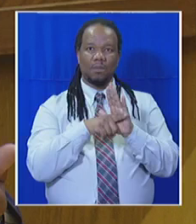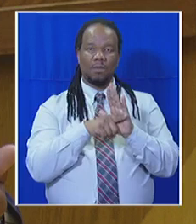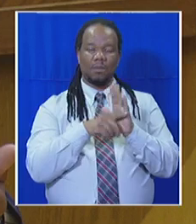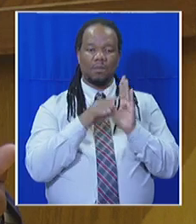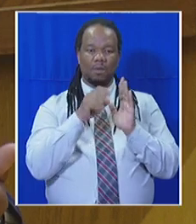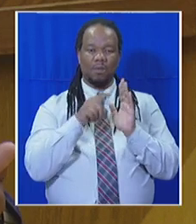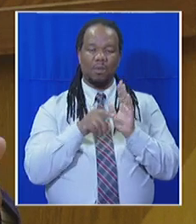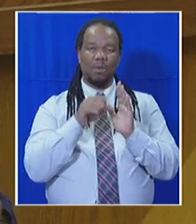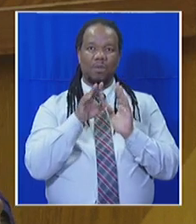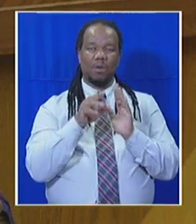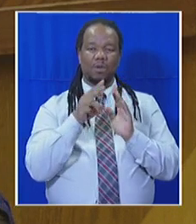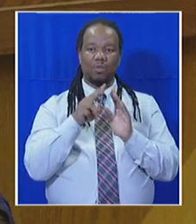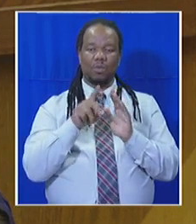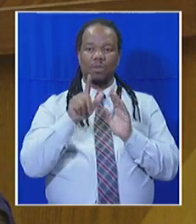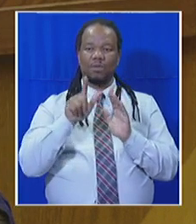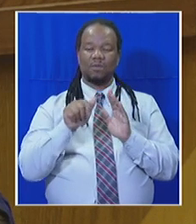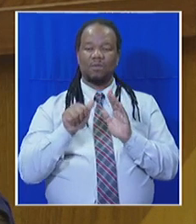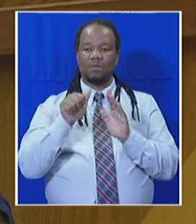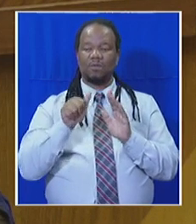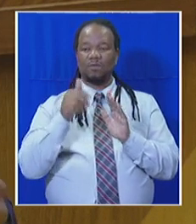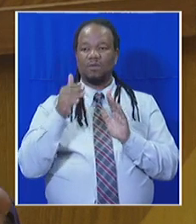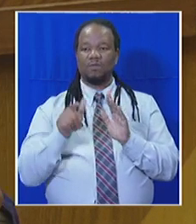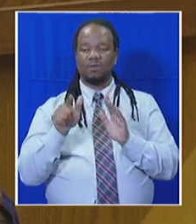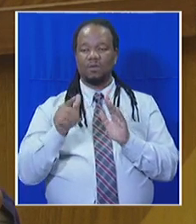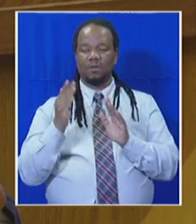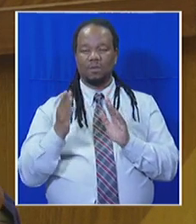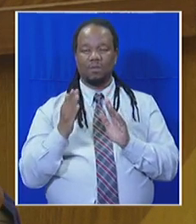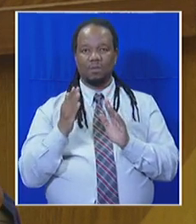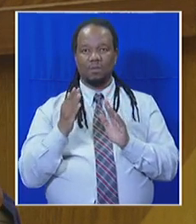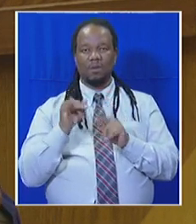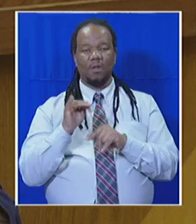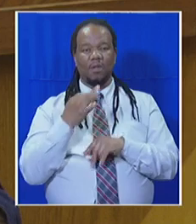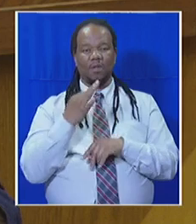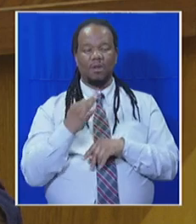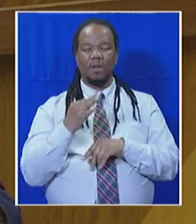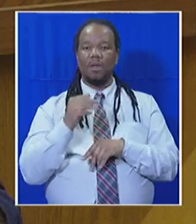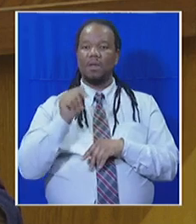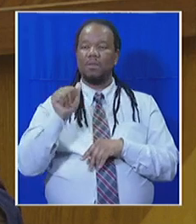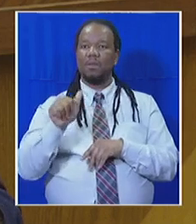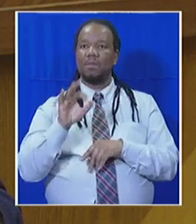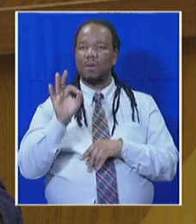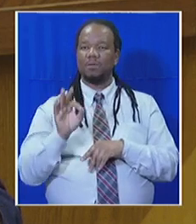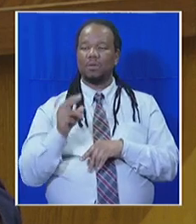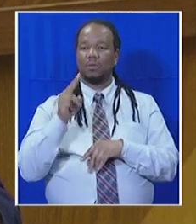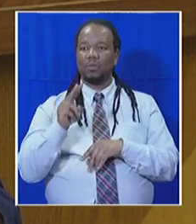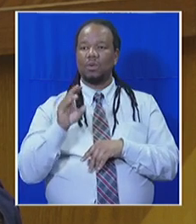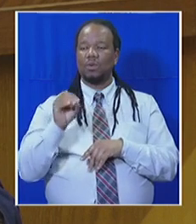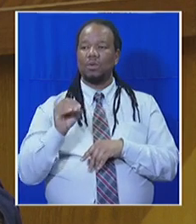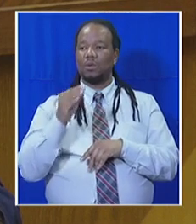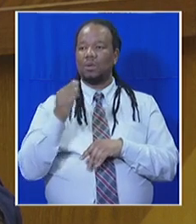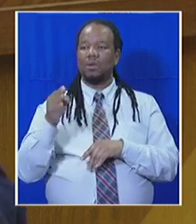3.3% in 2016-2017 to about 3% in 2018-2019, and yet the